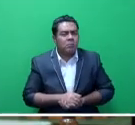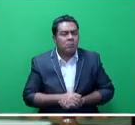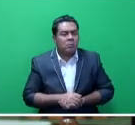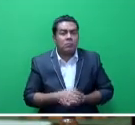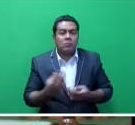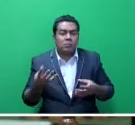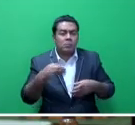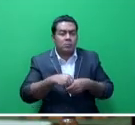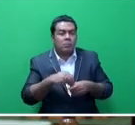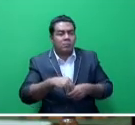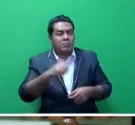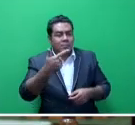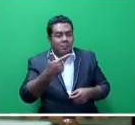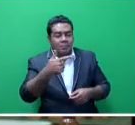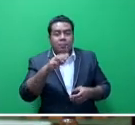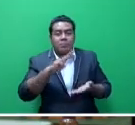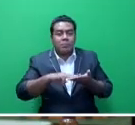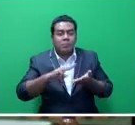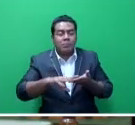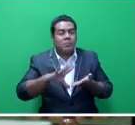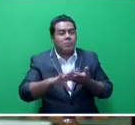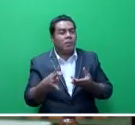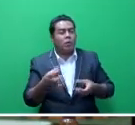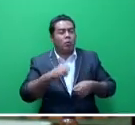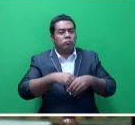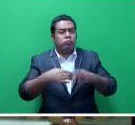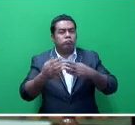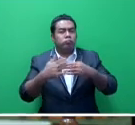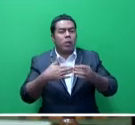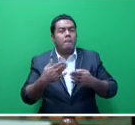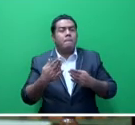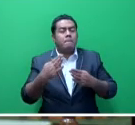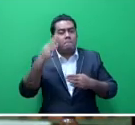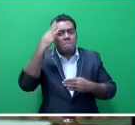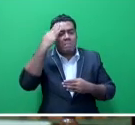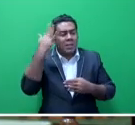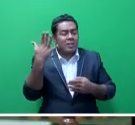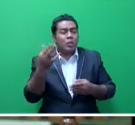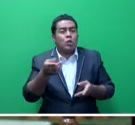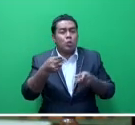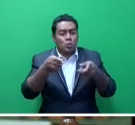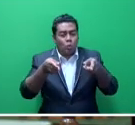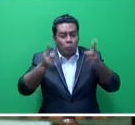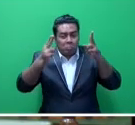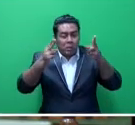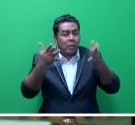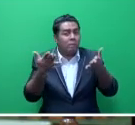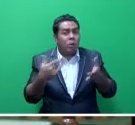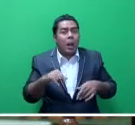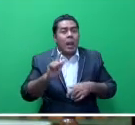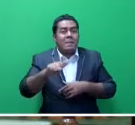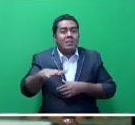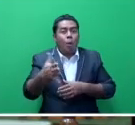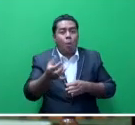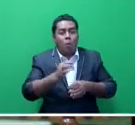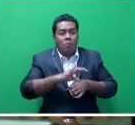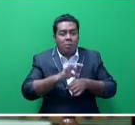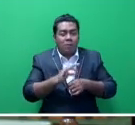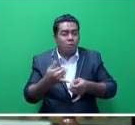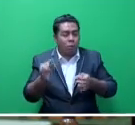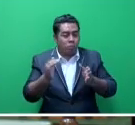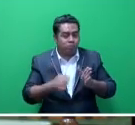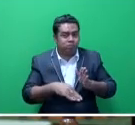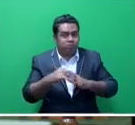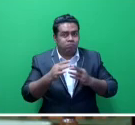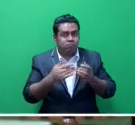$7 million for the construction of the new maternity unit, $2.5 million for Lambasa Hospital interior upgrade, and a total of